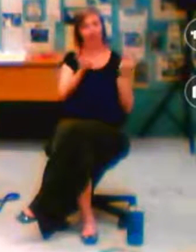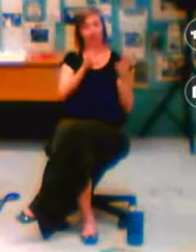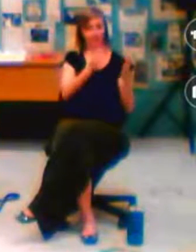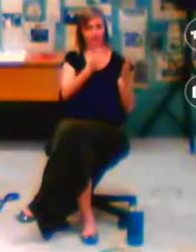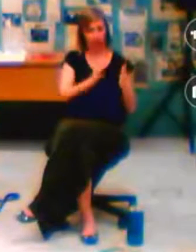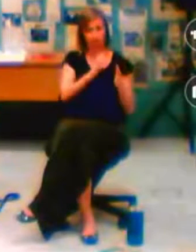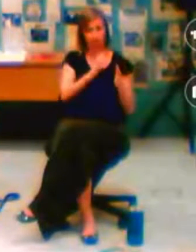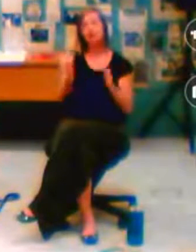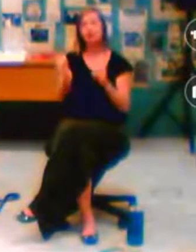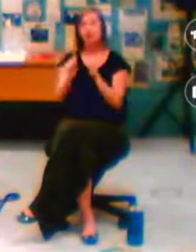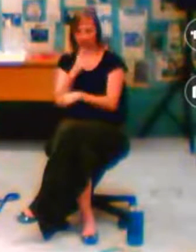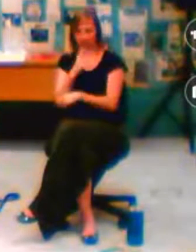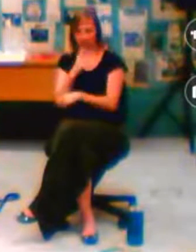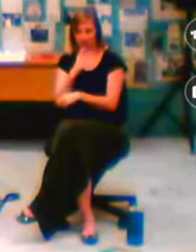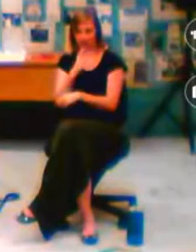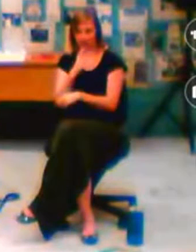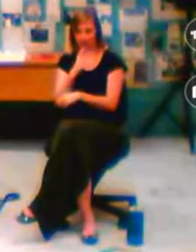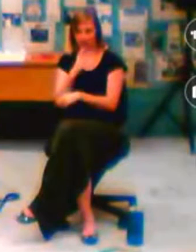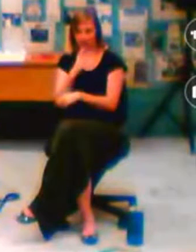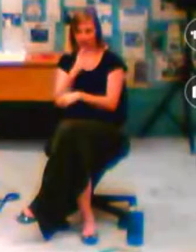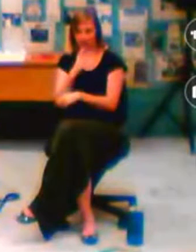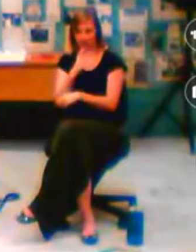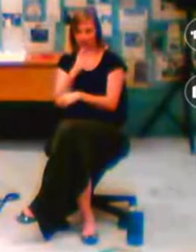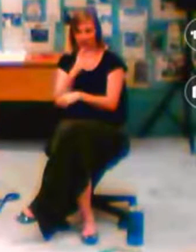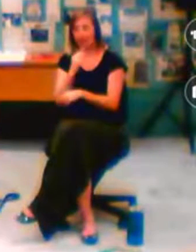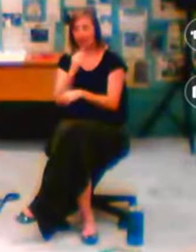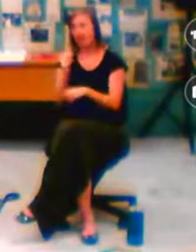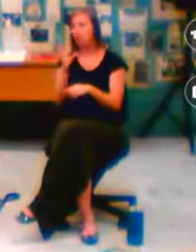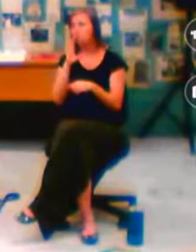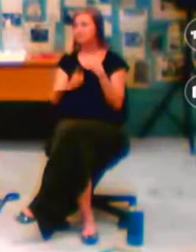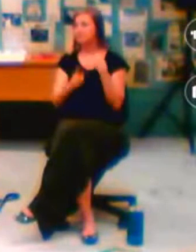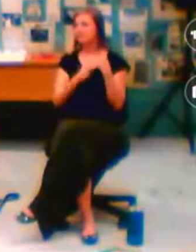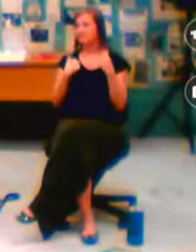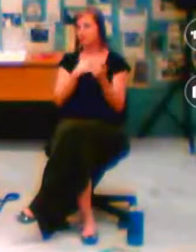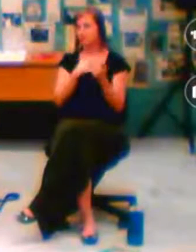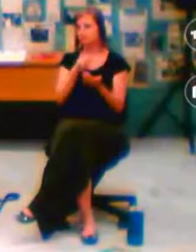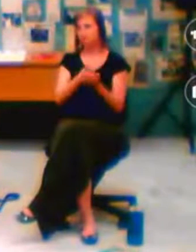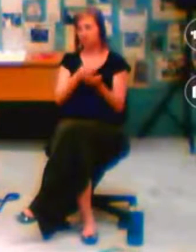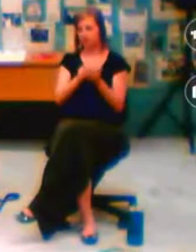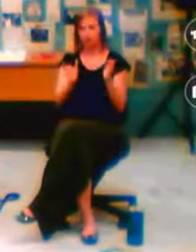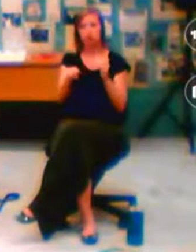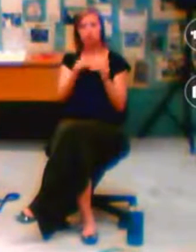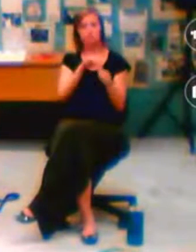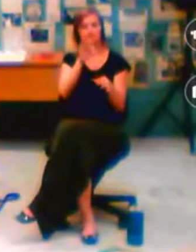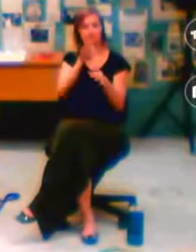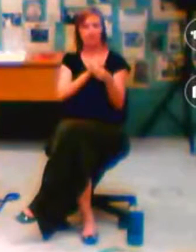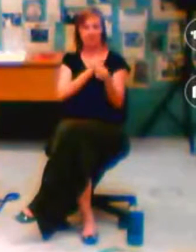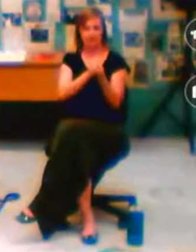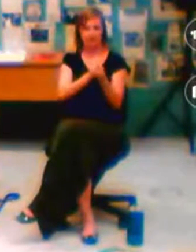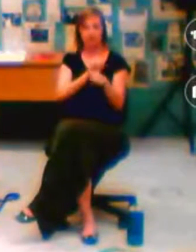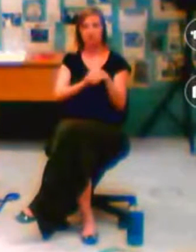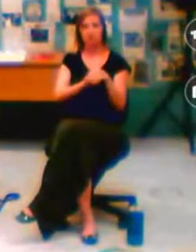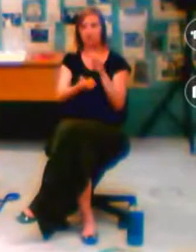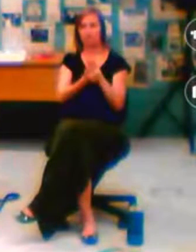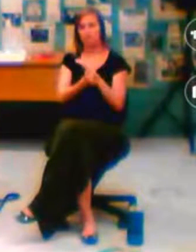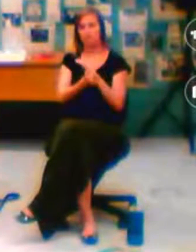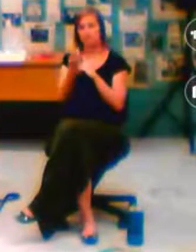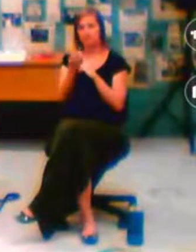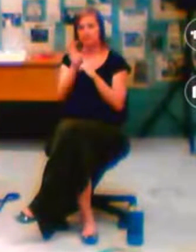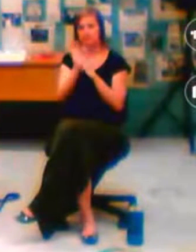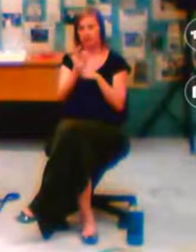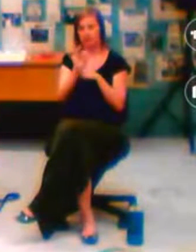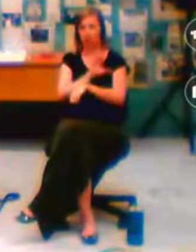patients hours of time and anxiety. Colorado Care will pay good salaries to frontline providers and give